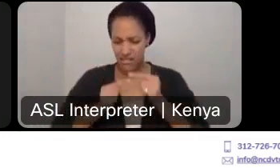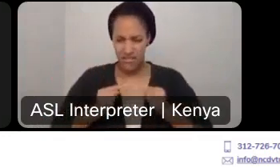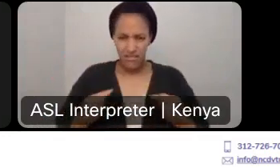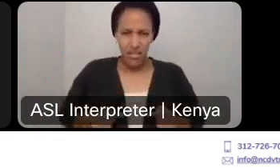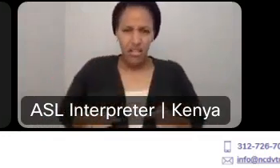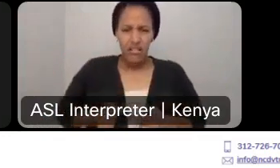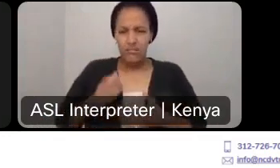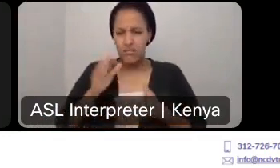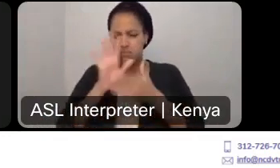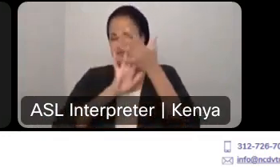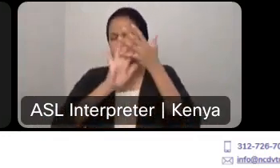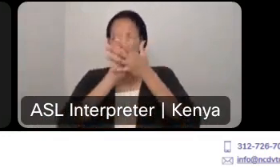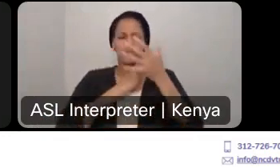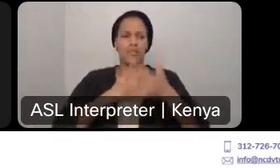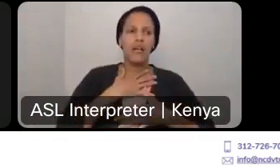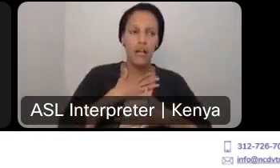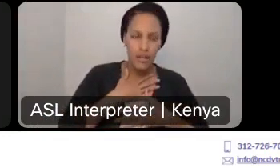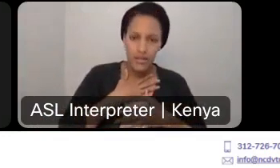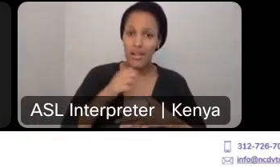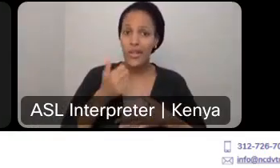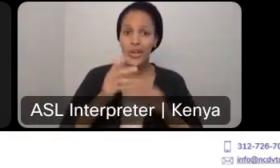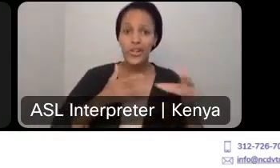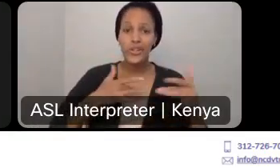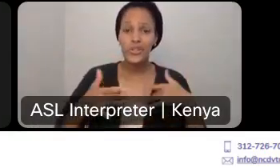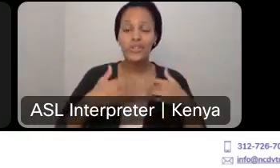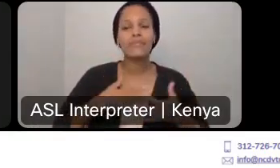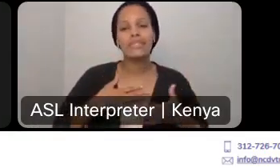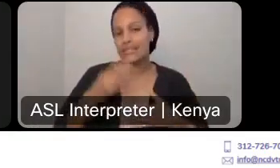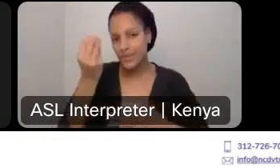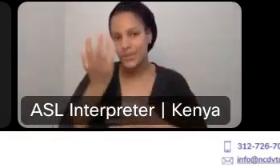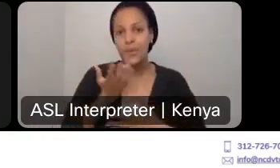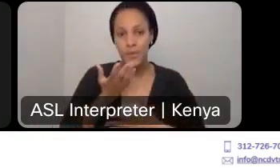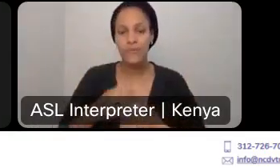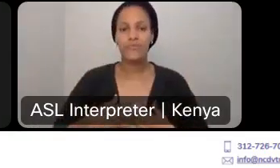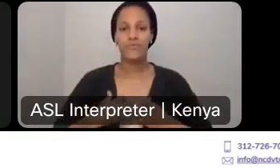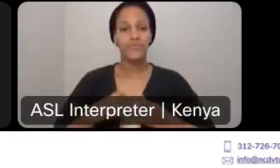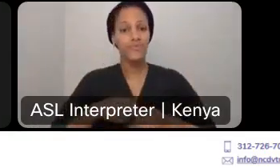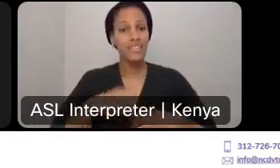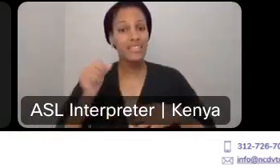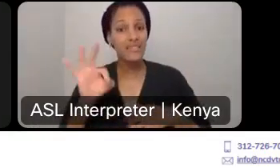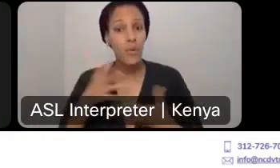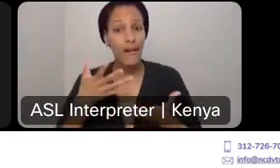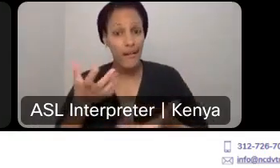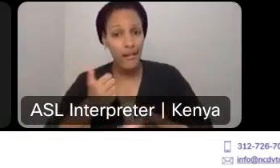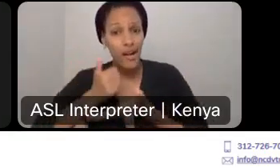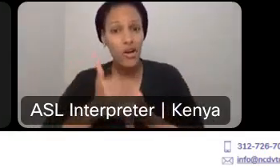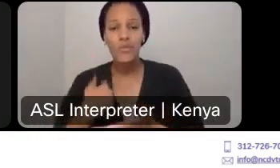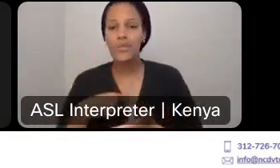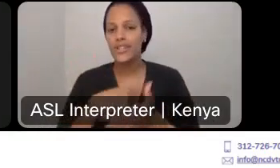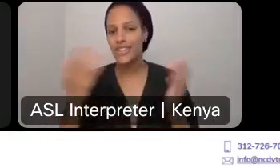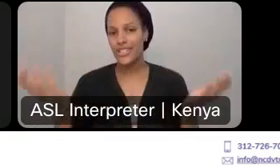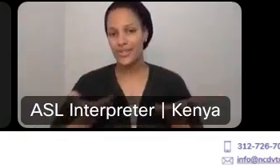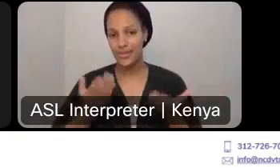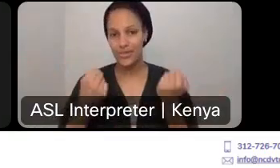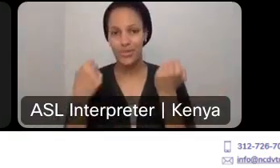dizziness, nausea, or other concerns, let us know. If you want help, we are here. There are a number